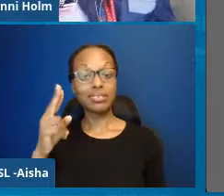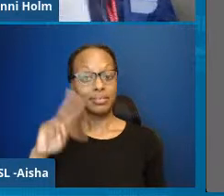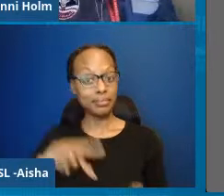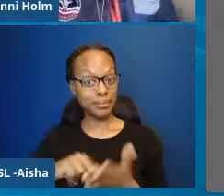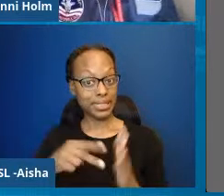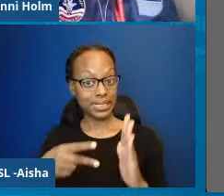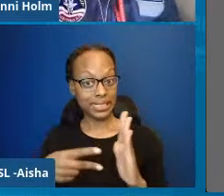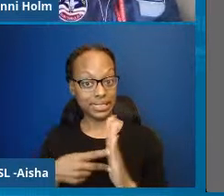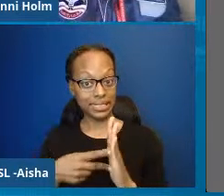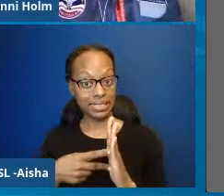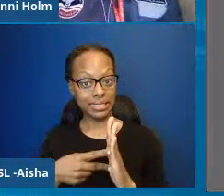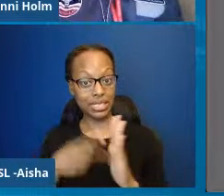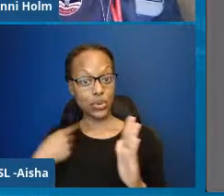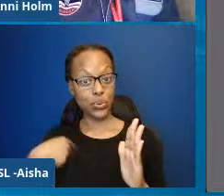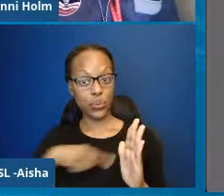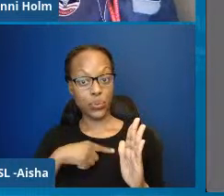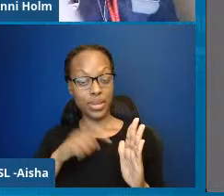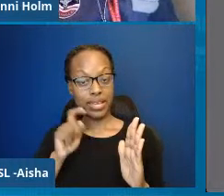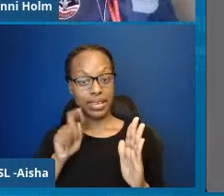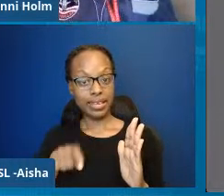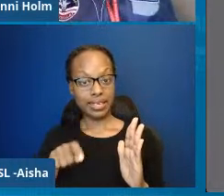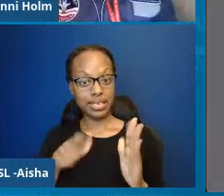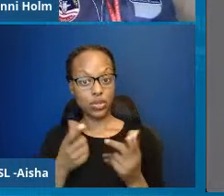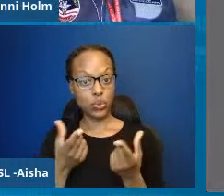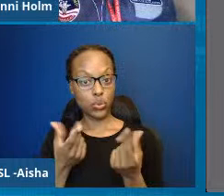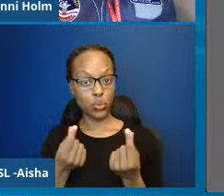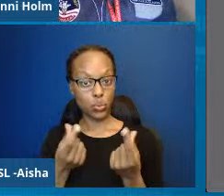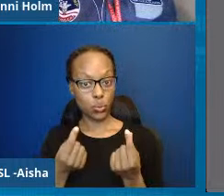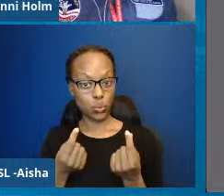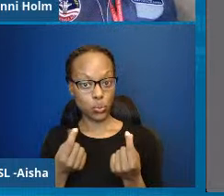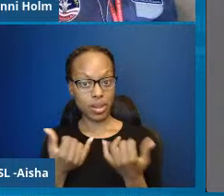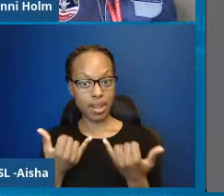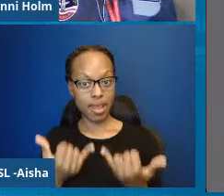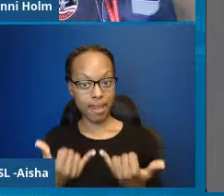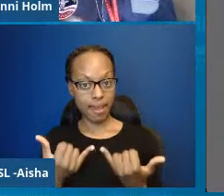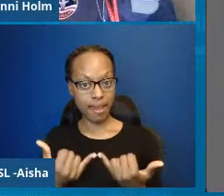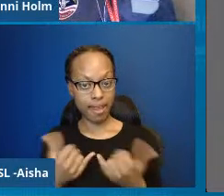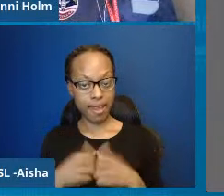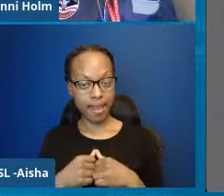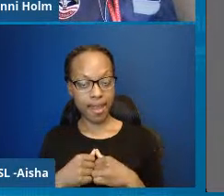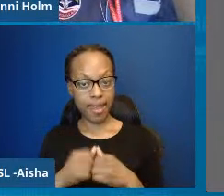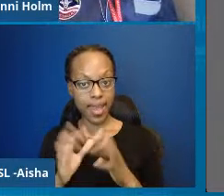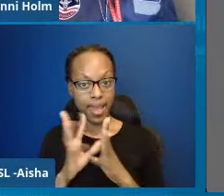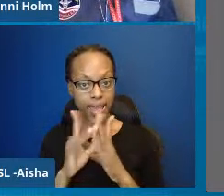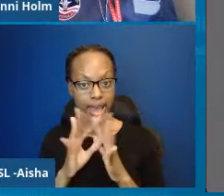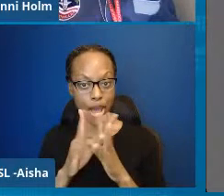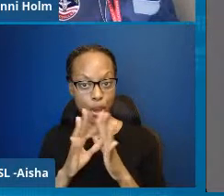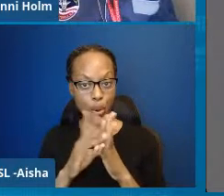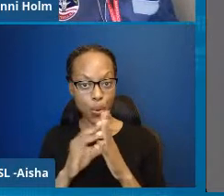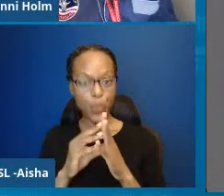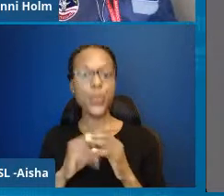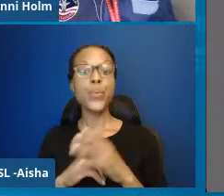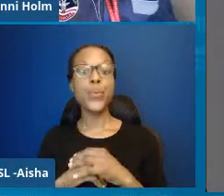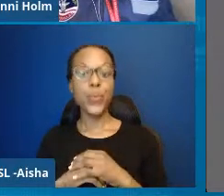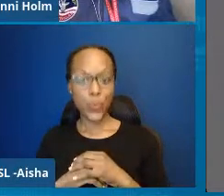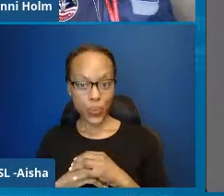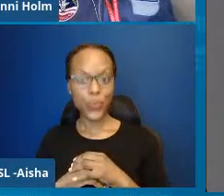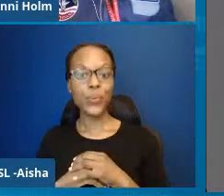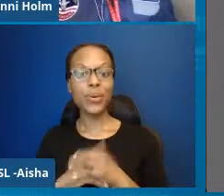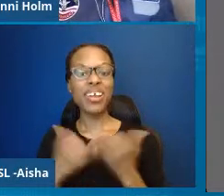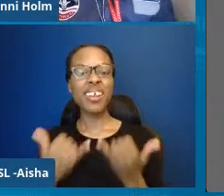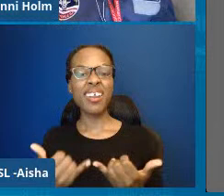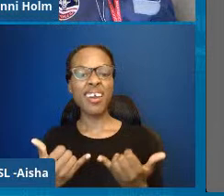to the mission command blanks, is we have to, there it is. So we have